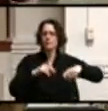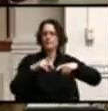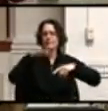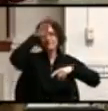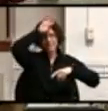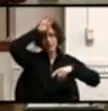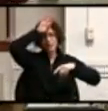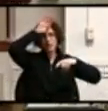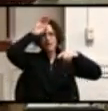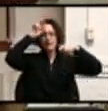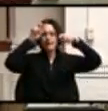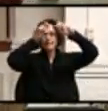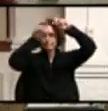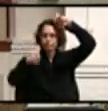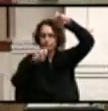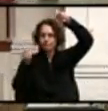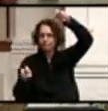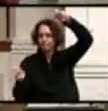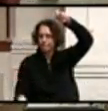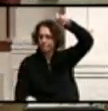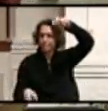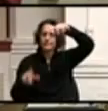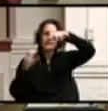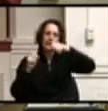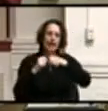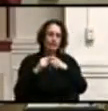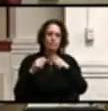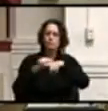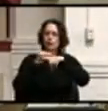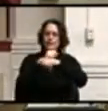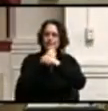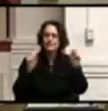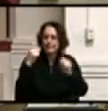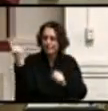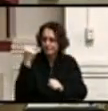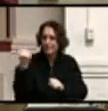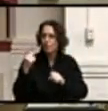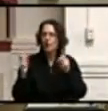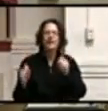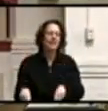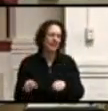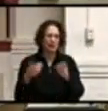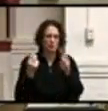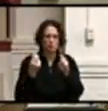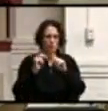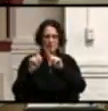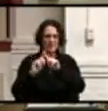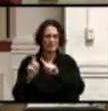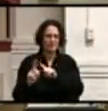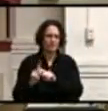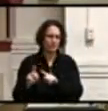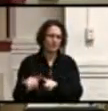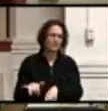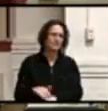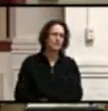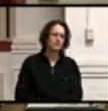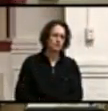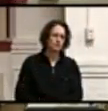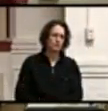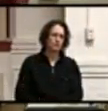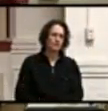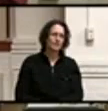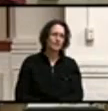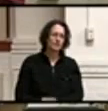besides drying hoses and tarps. So that's primarily why it's located in that area. And then a covered area